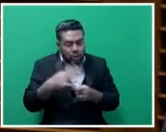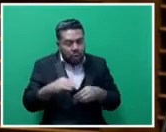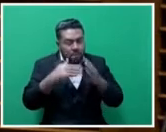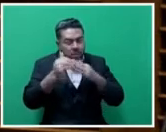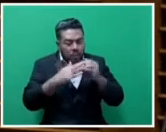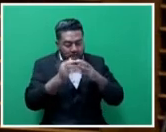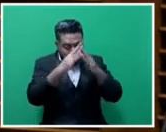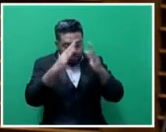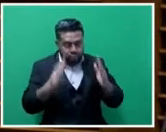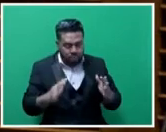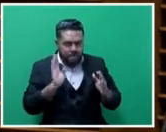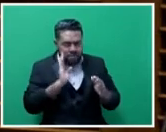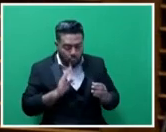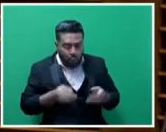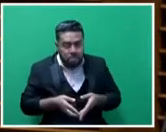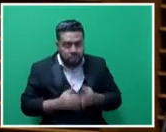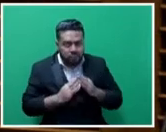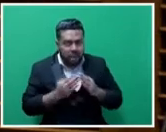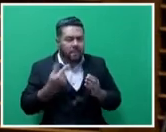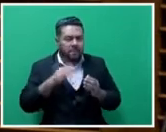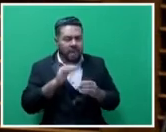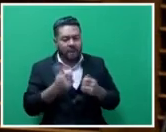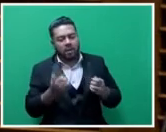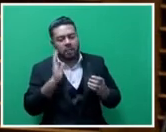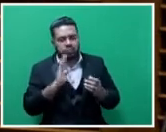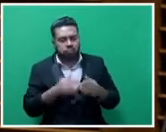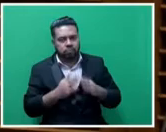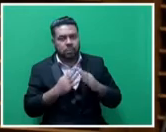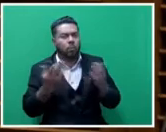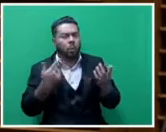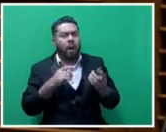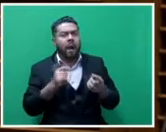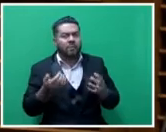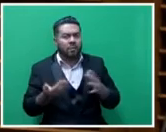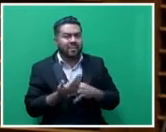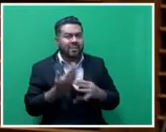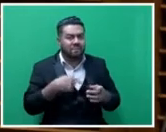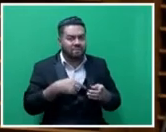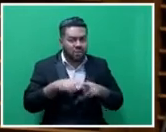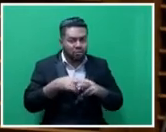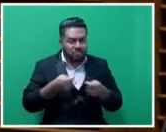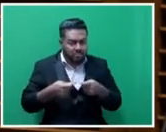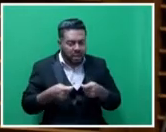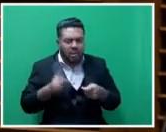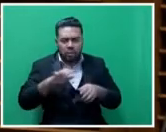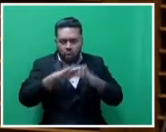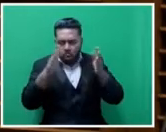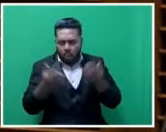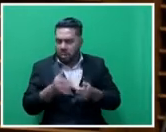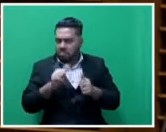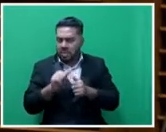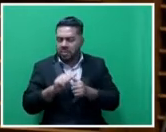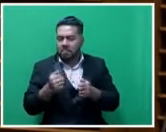product before and after the product enters the Fijian market. This is a globally accepted good practice